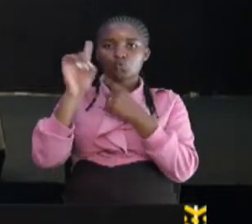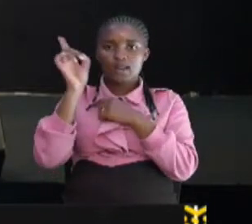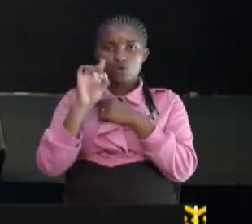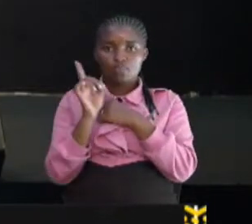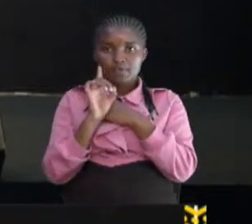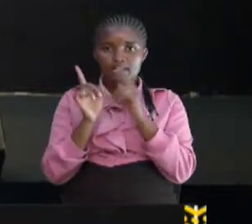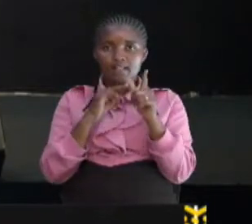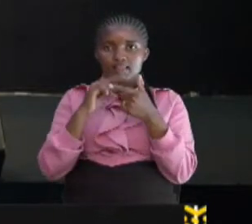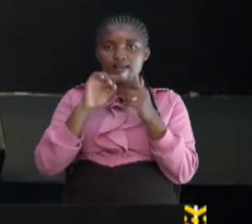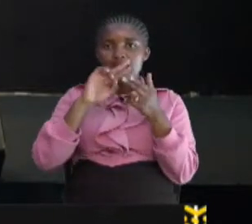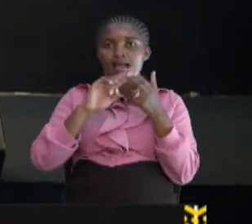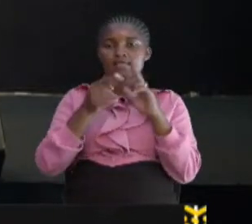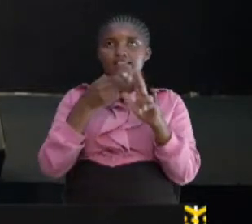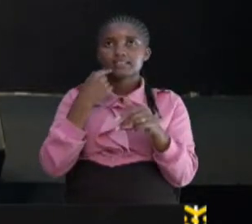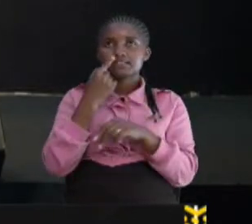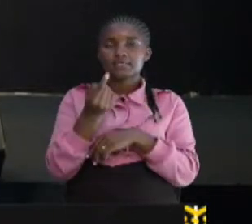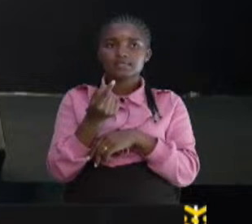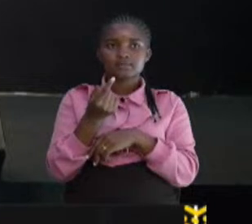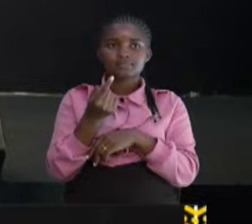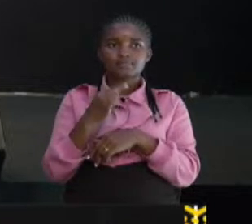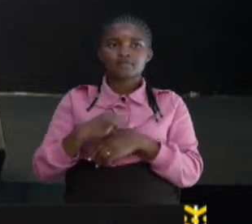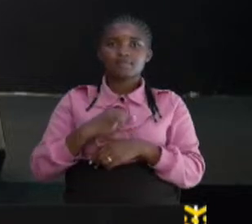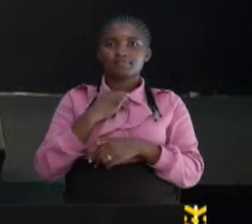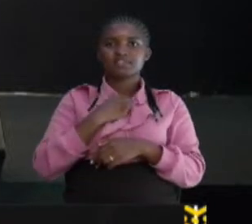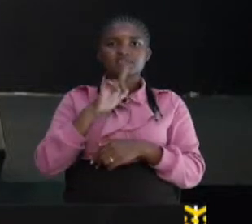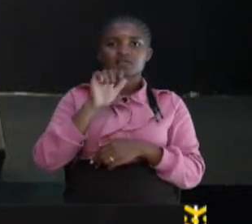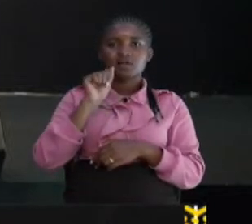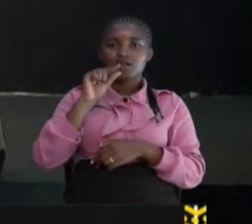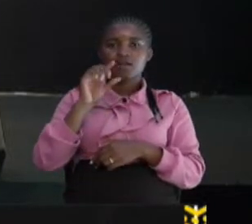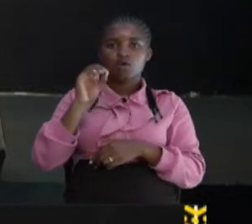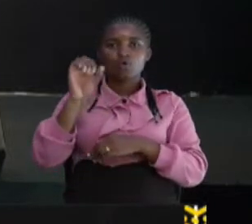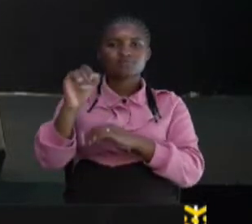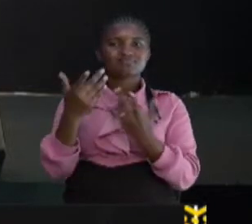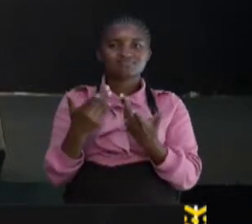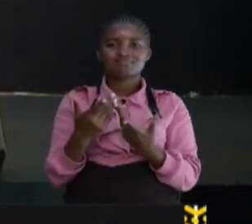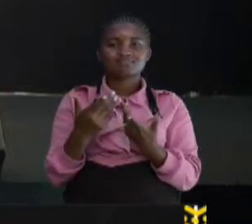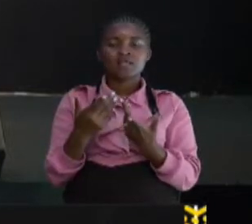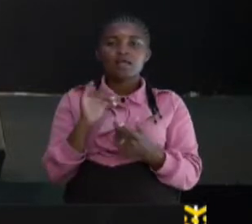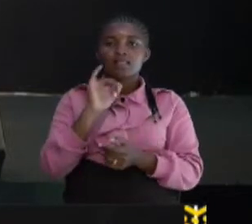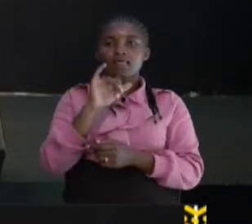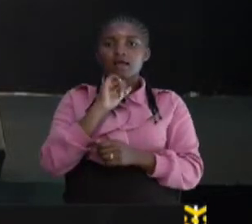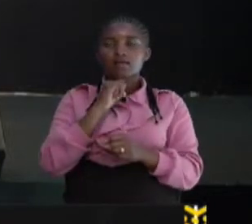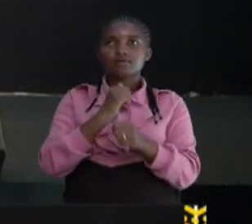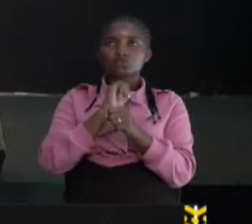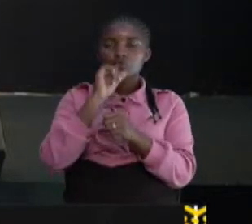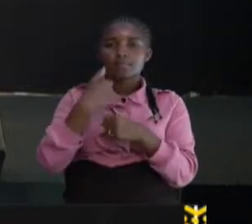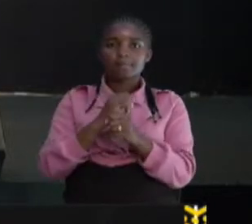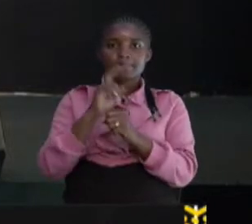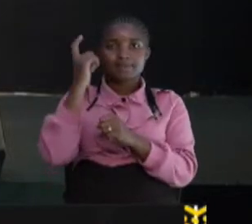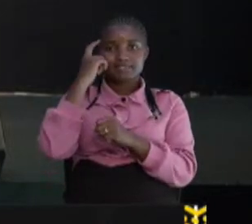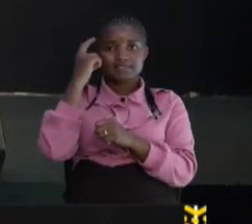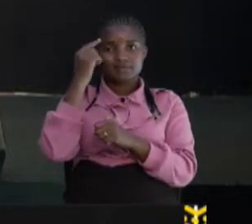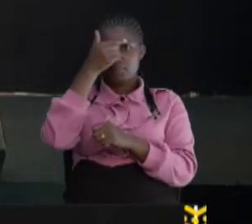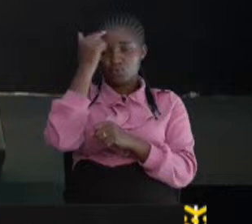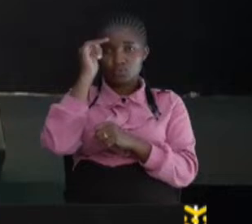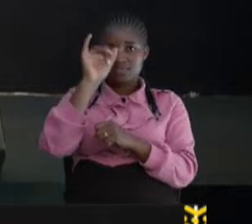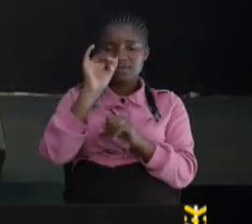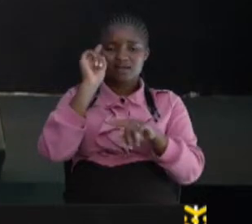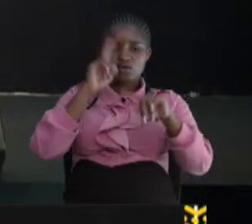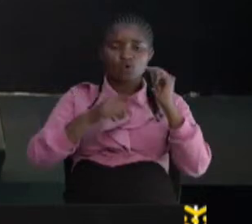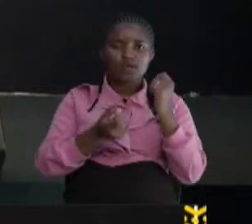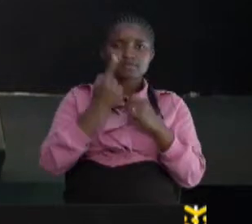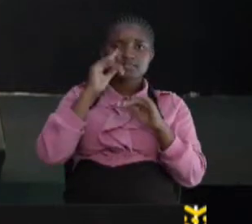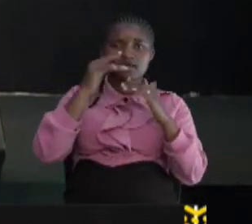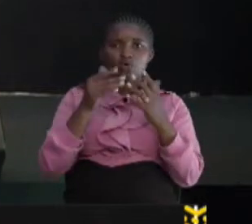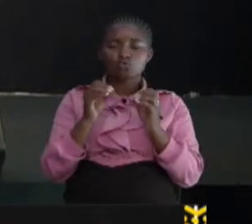Nairobi, and then in the hashtag, it says visiting Lagos. Ideally, if you know the algorithm is not going to be able to understand